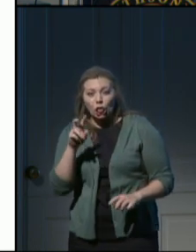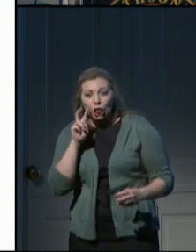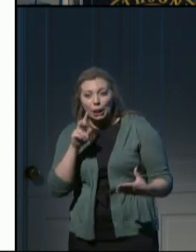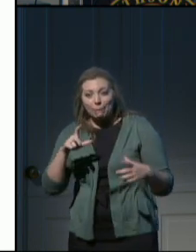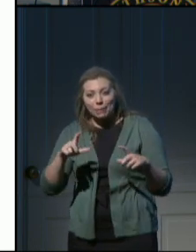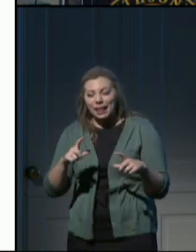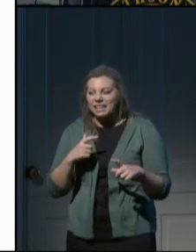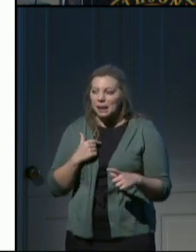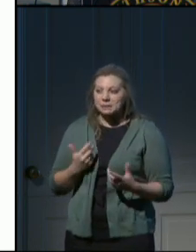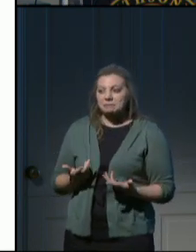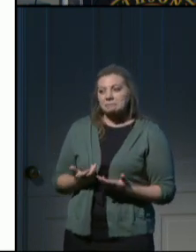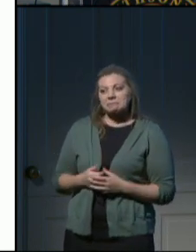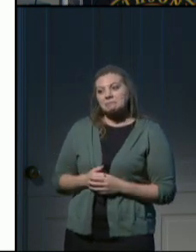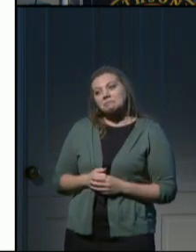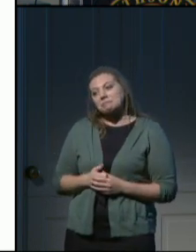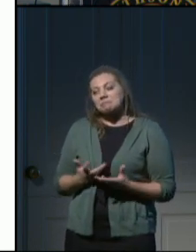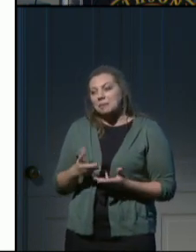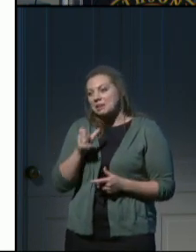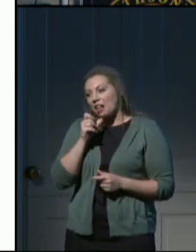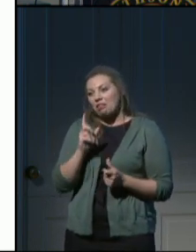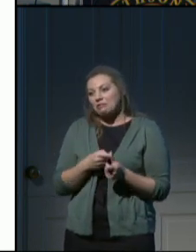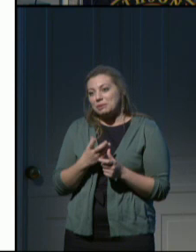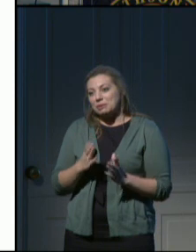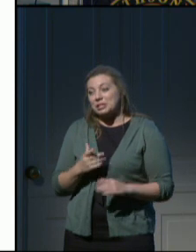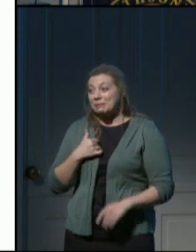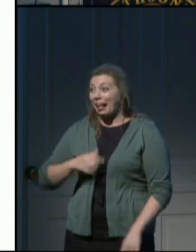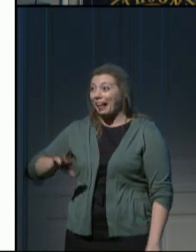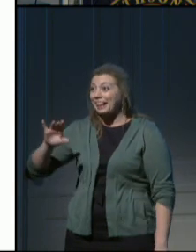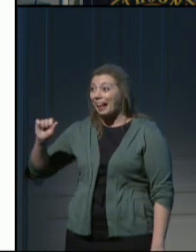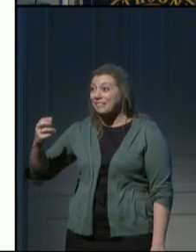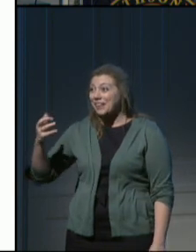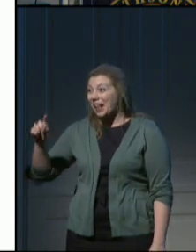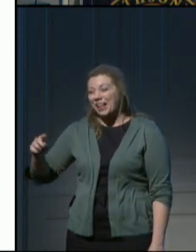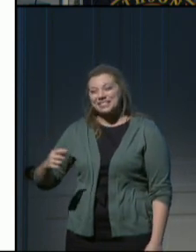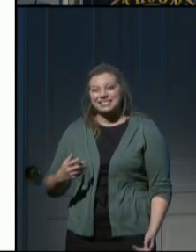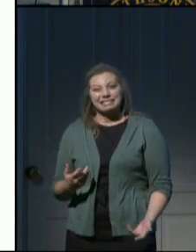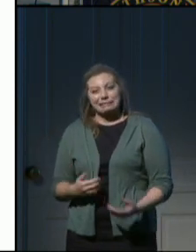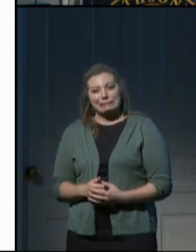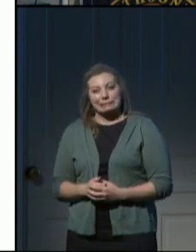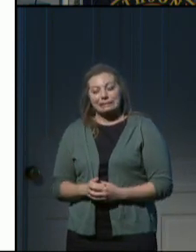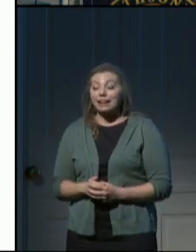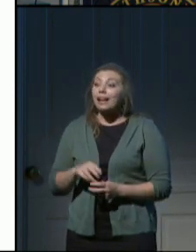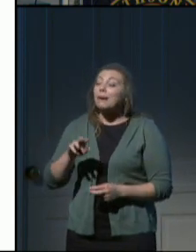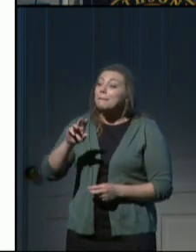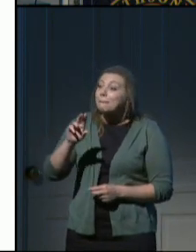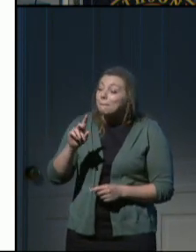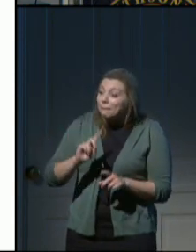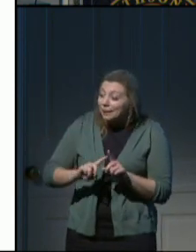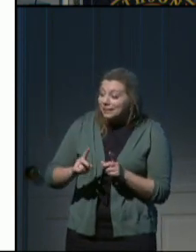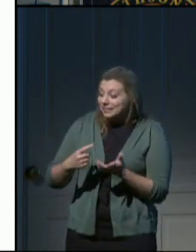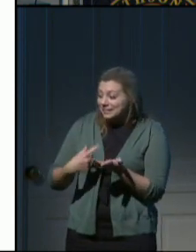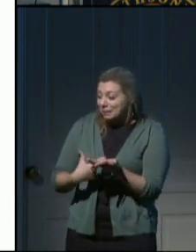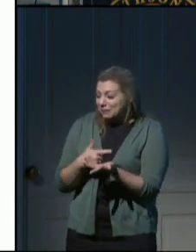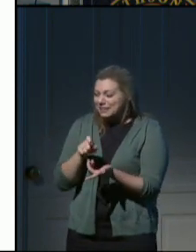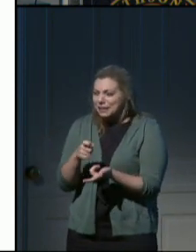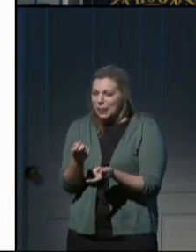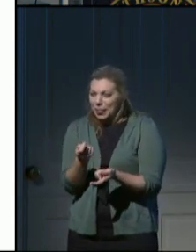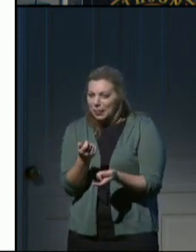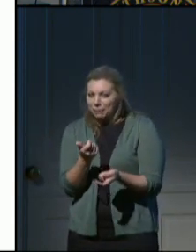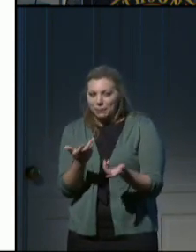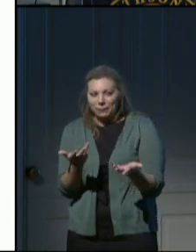would probably not have been the first one to raise my hands. But sometimes it might just need a little bit